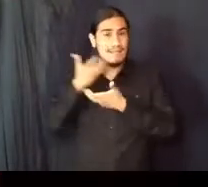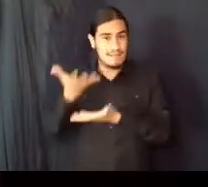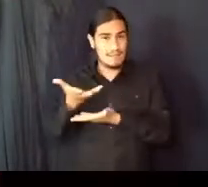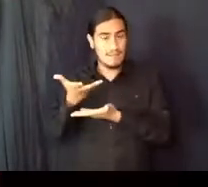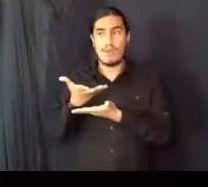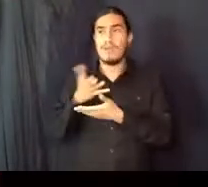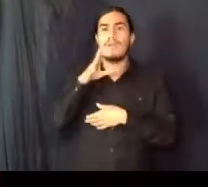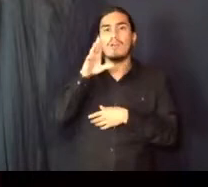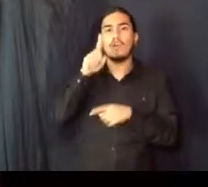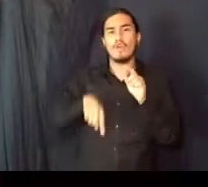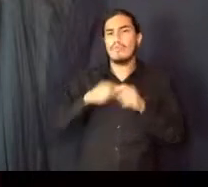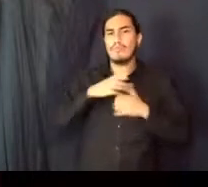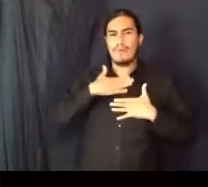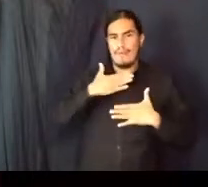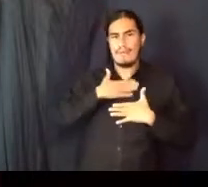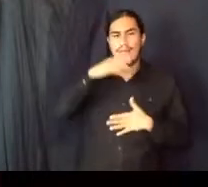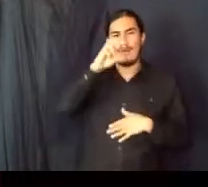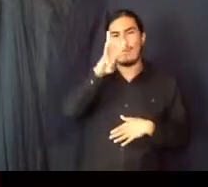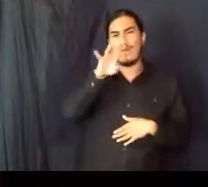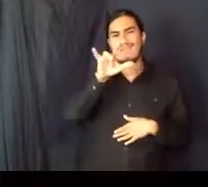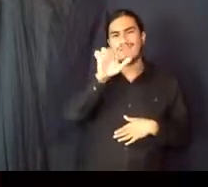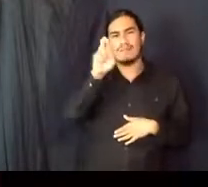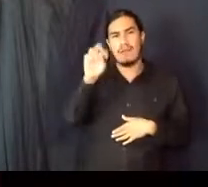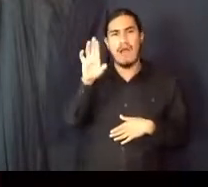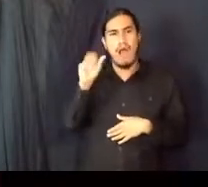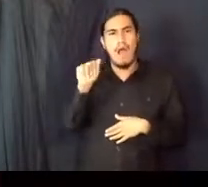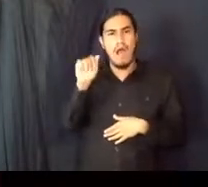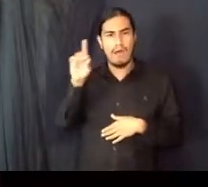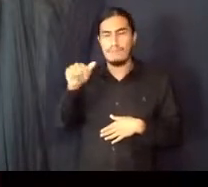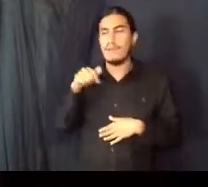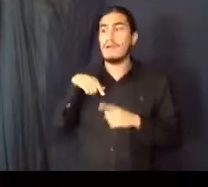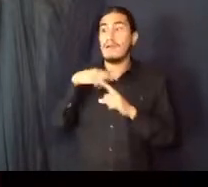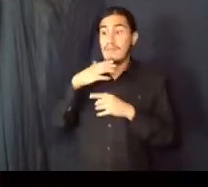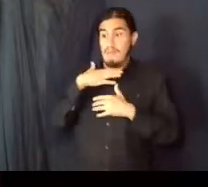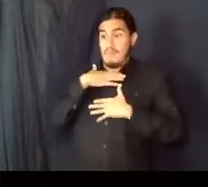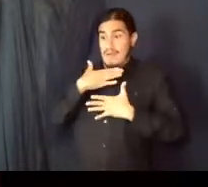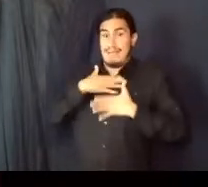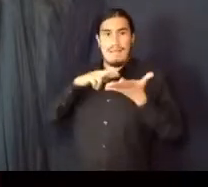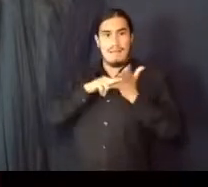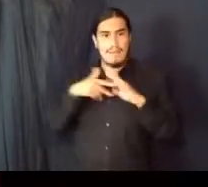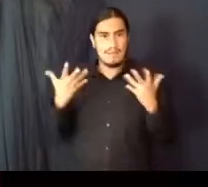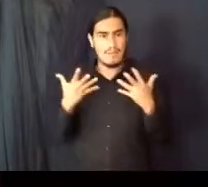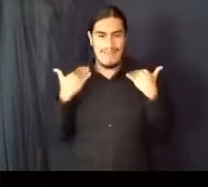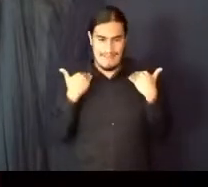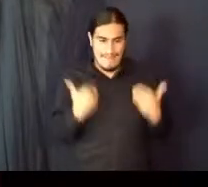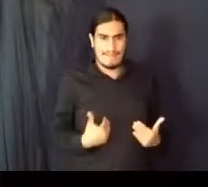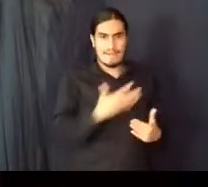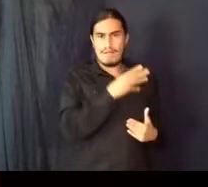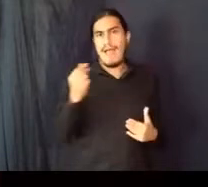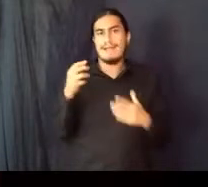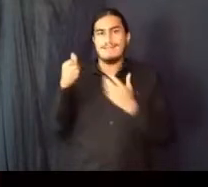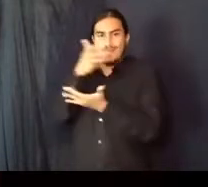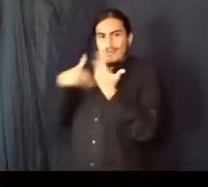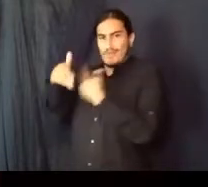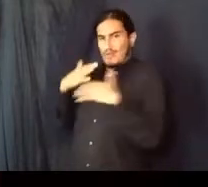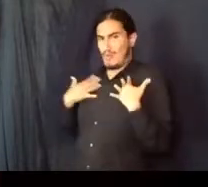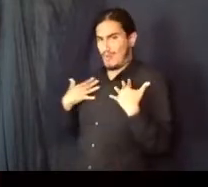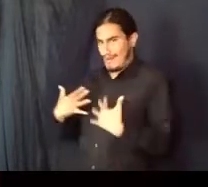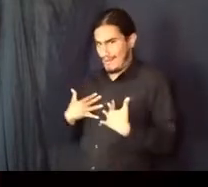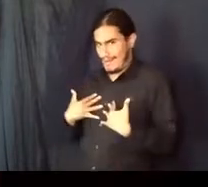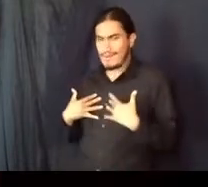breathe. Breathing refers to the physical as well as to social breathing here. And I approach